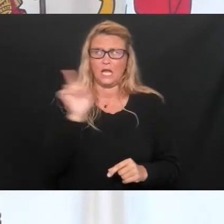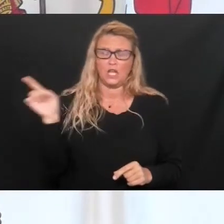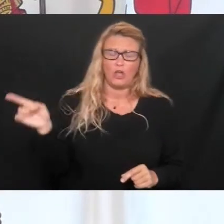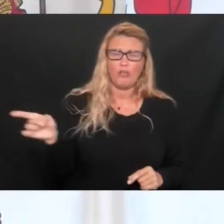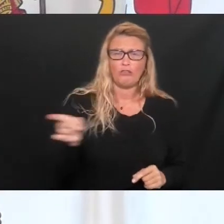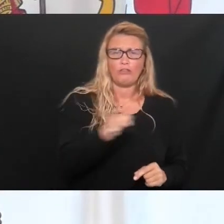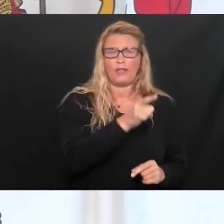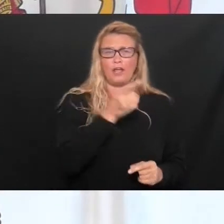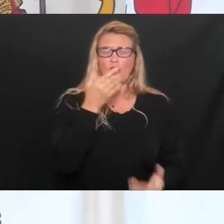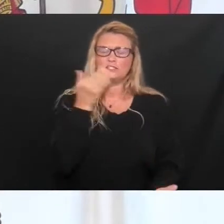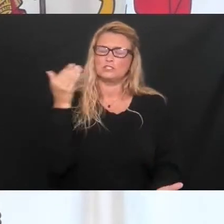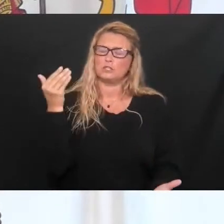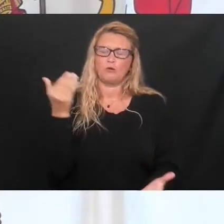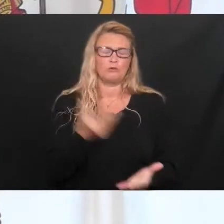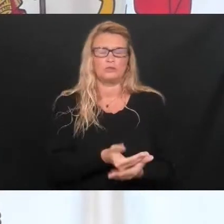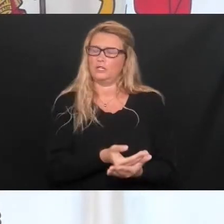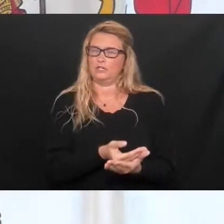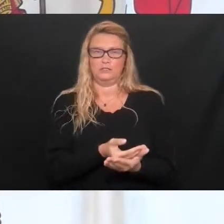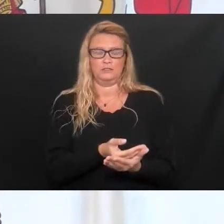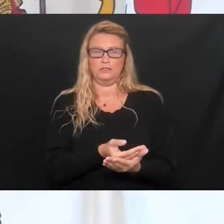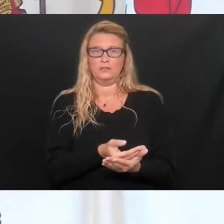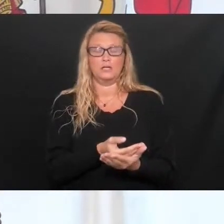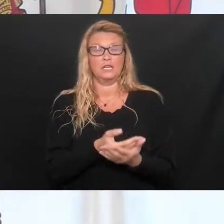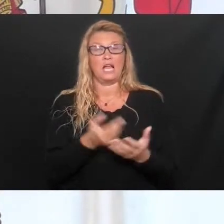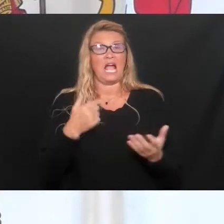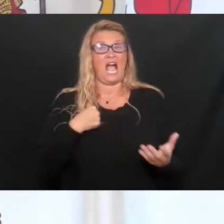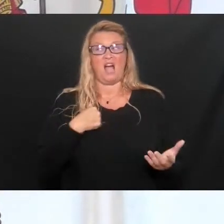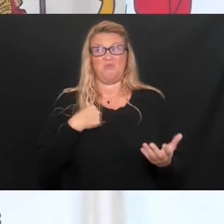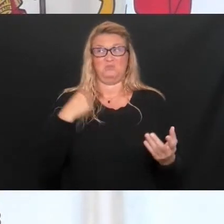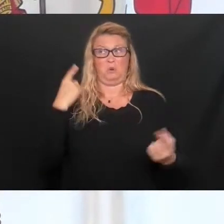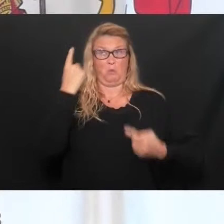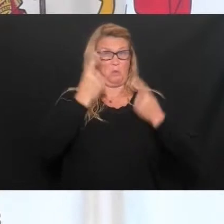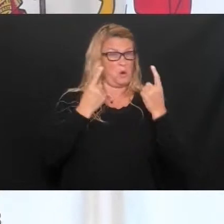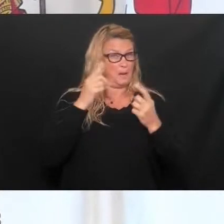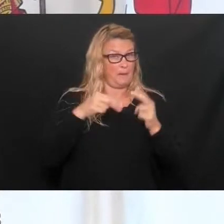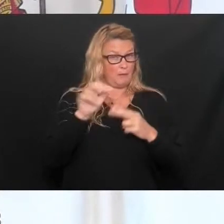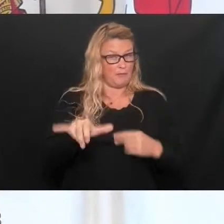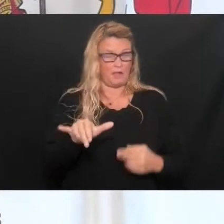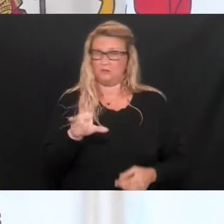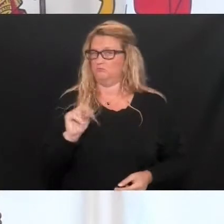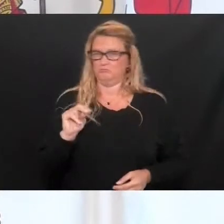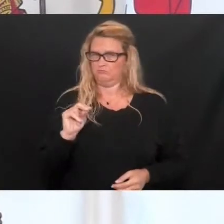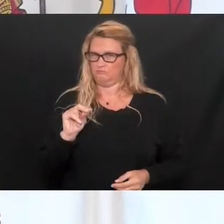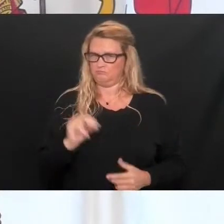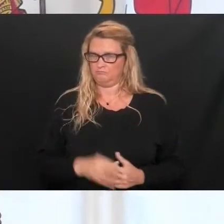plain flat good. And so I don't worry about that at all.